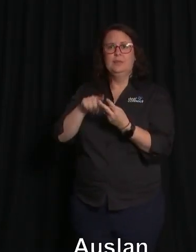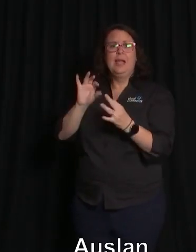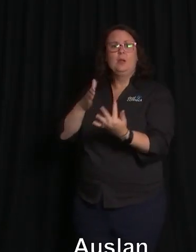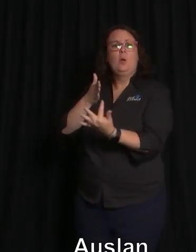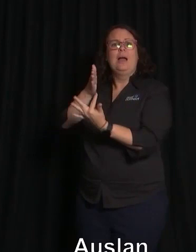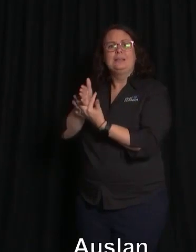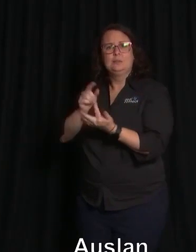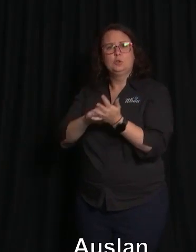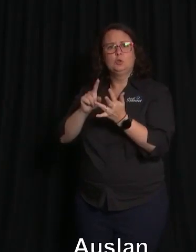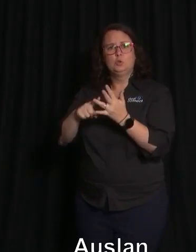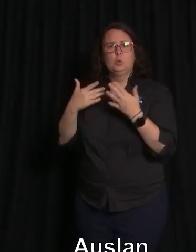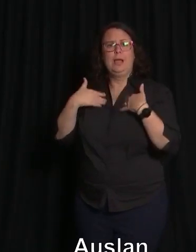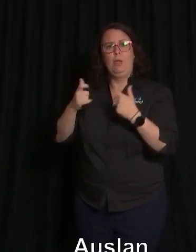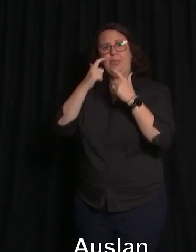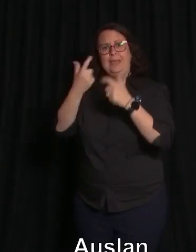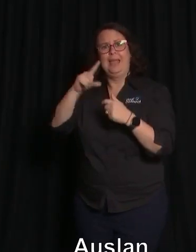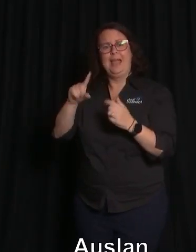reproductive services and healthcare.